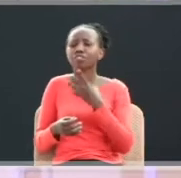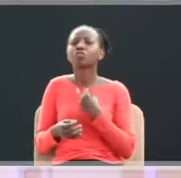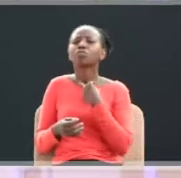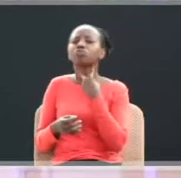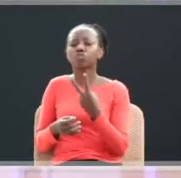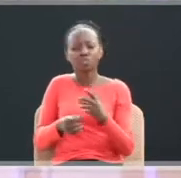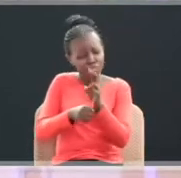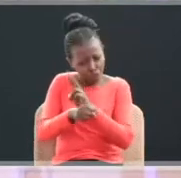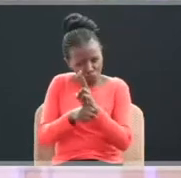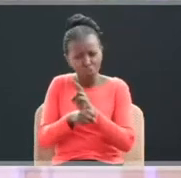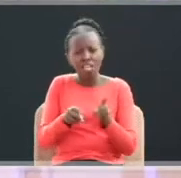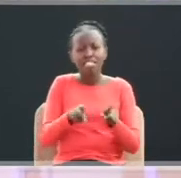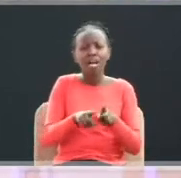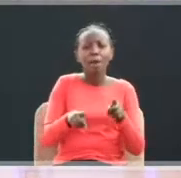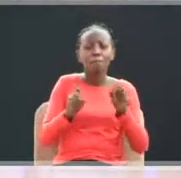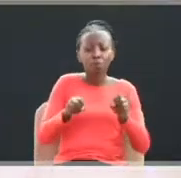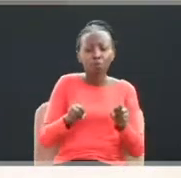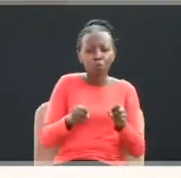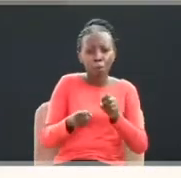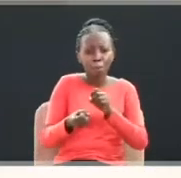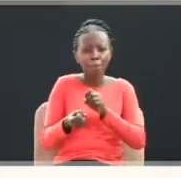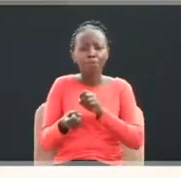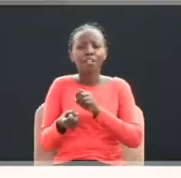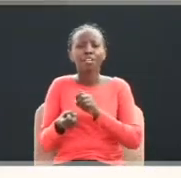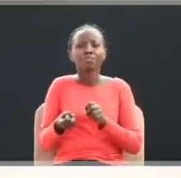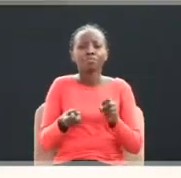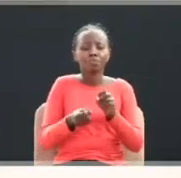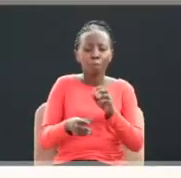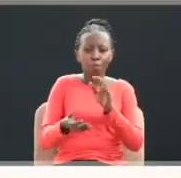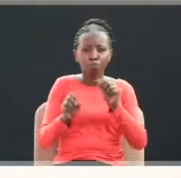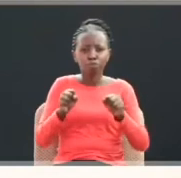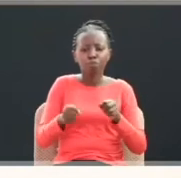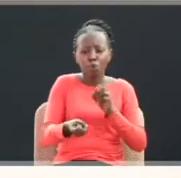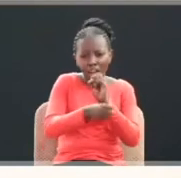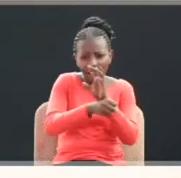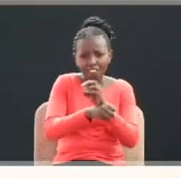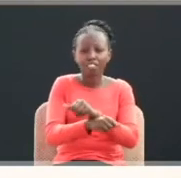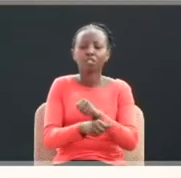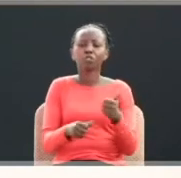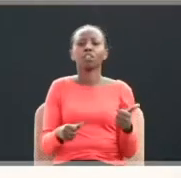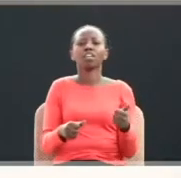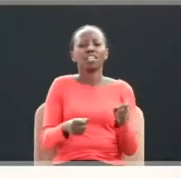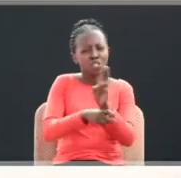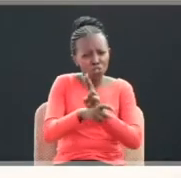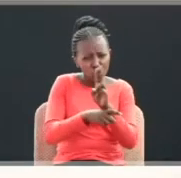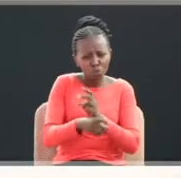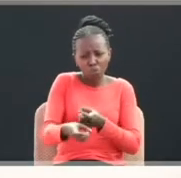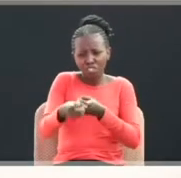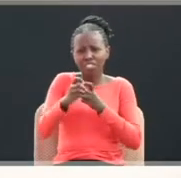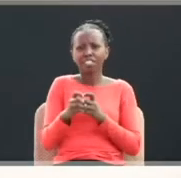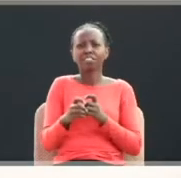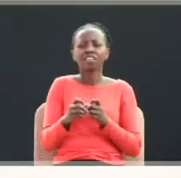have reconciliation spirit. Use it. Use the gifts that you have, whether it is to serve, serve with love, whether it is to